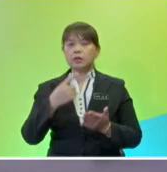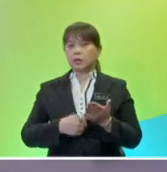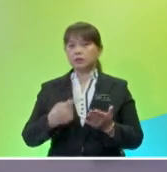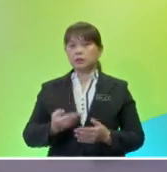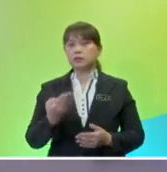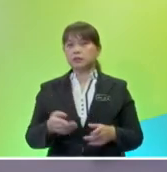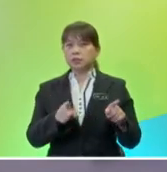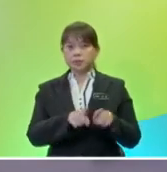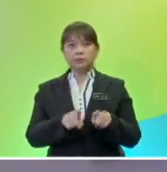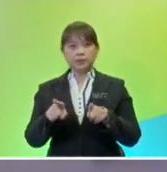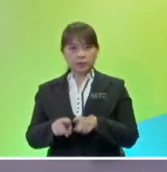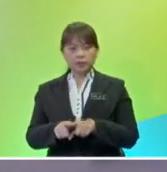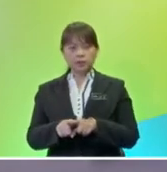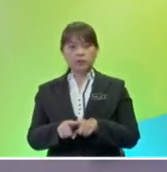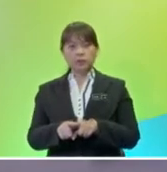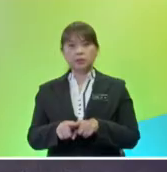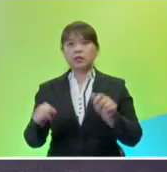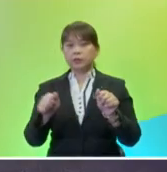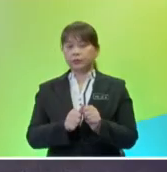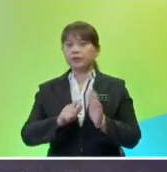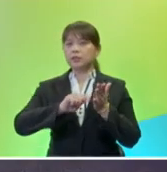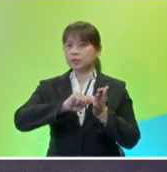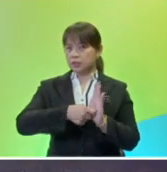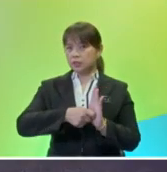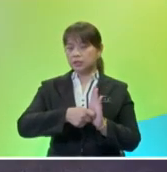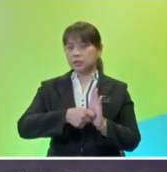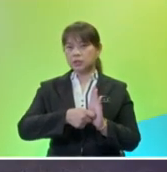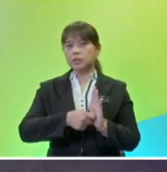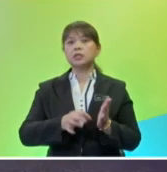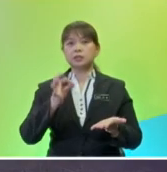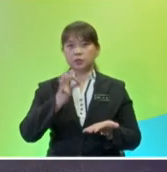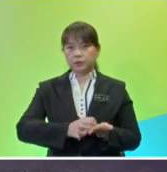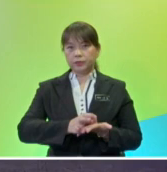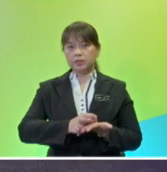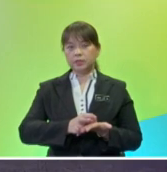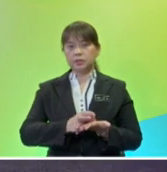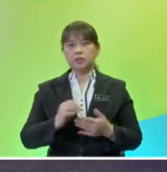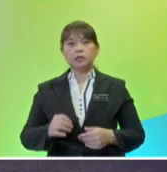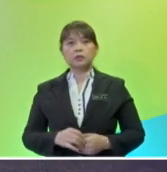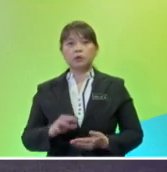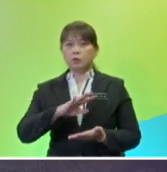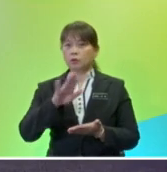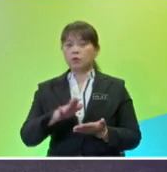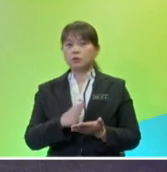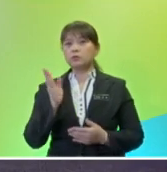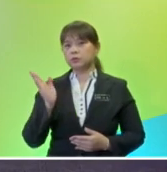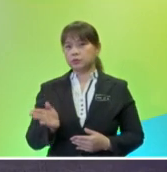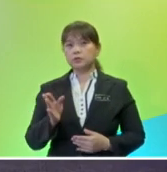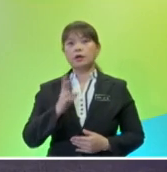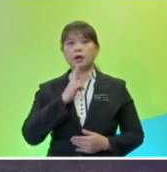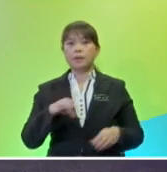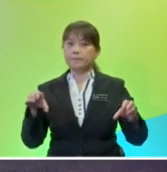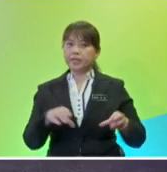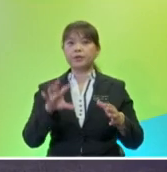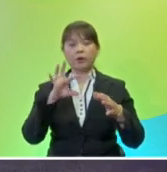the key, the coin, mm-hmm. the paper clip, all those are made of? Metal. Yes, metal.